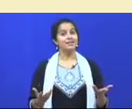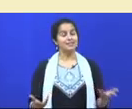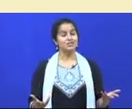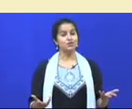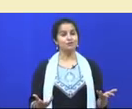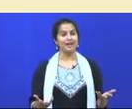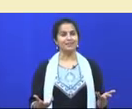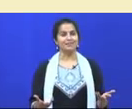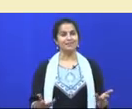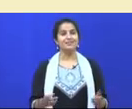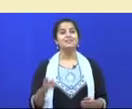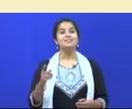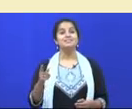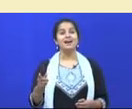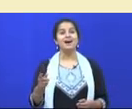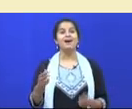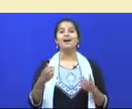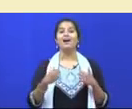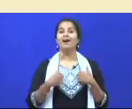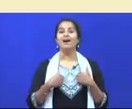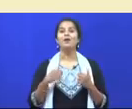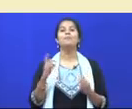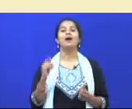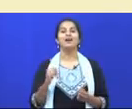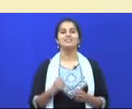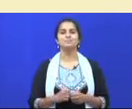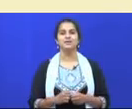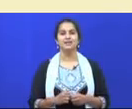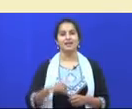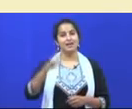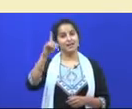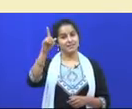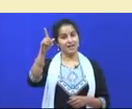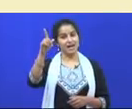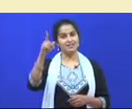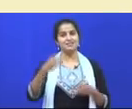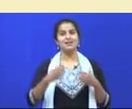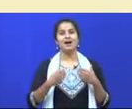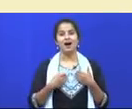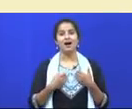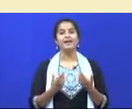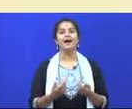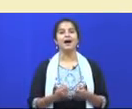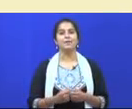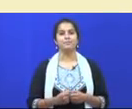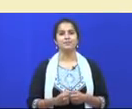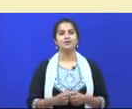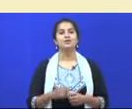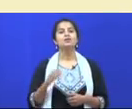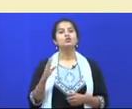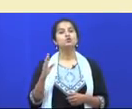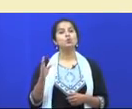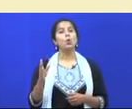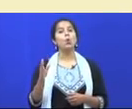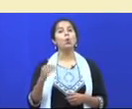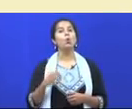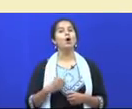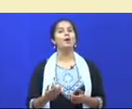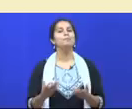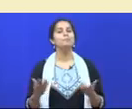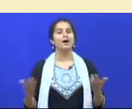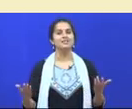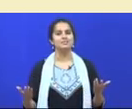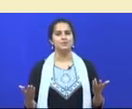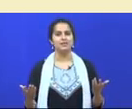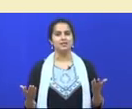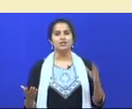the realization of that, Saha, Aham, Asmi, that I am.